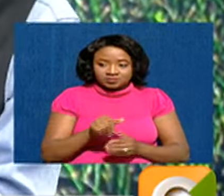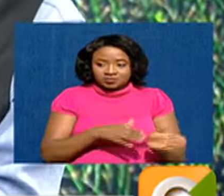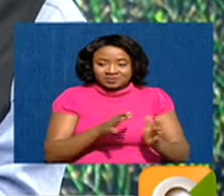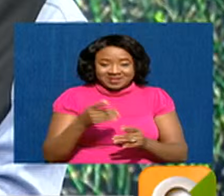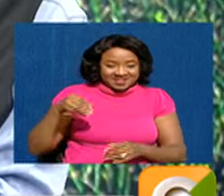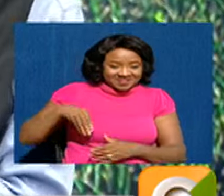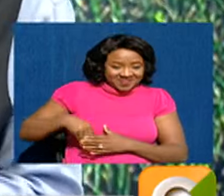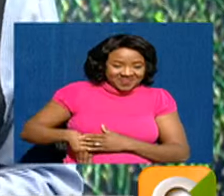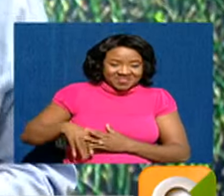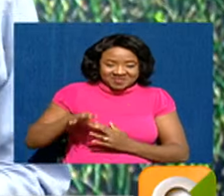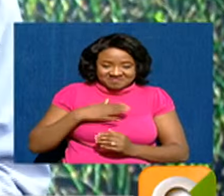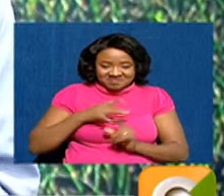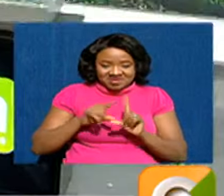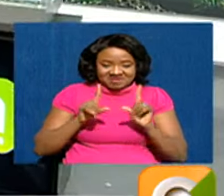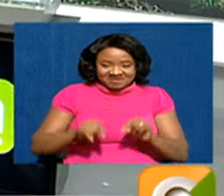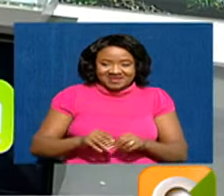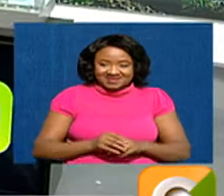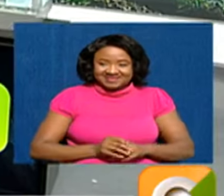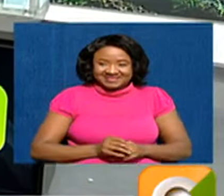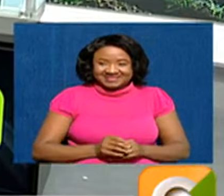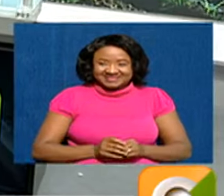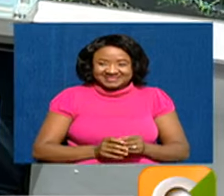keeping this for now.